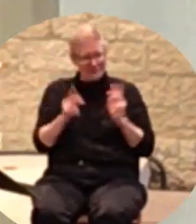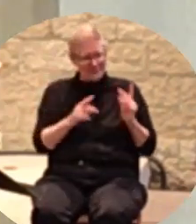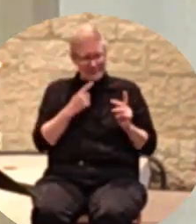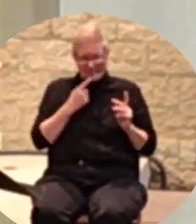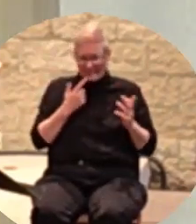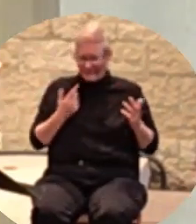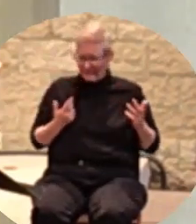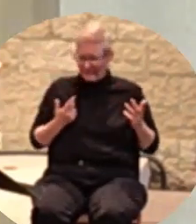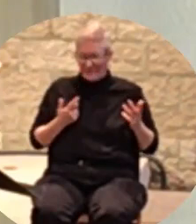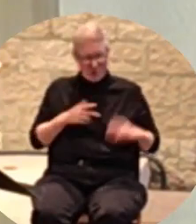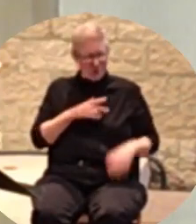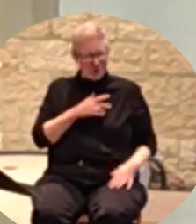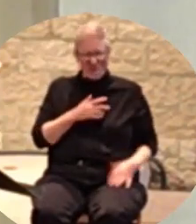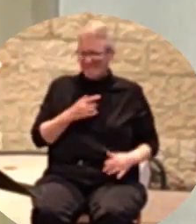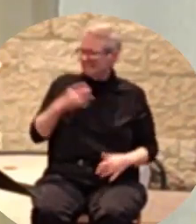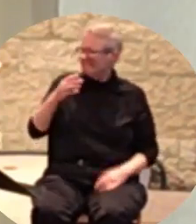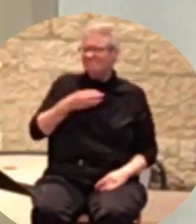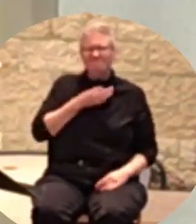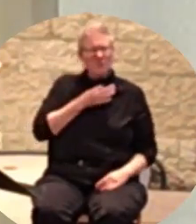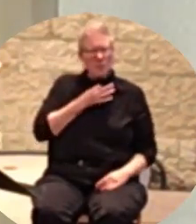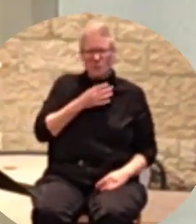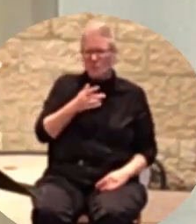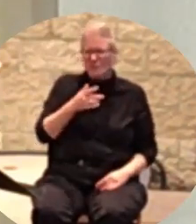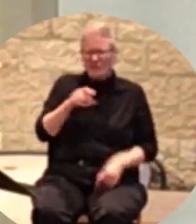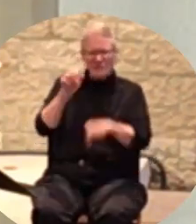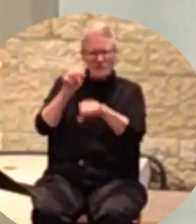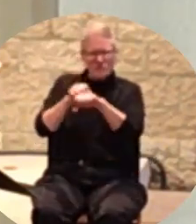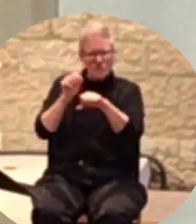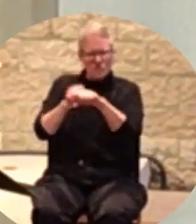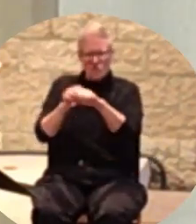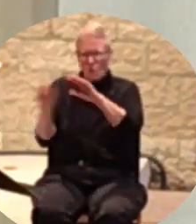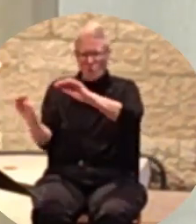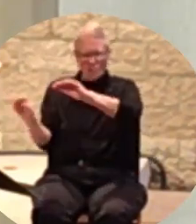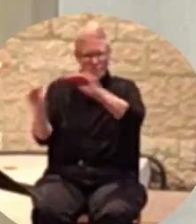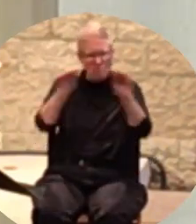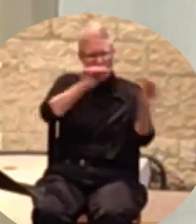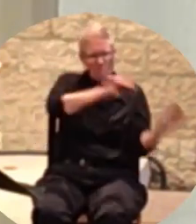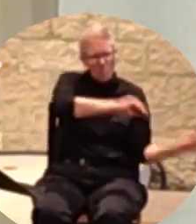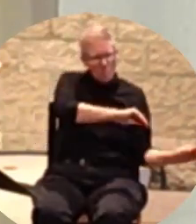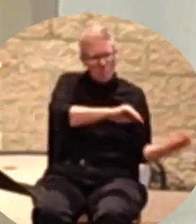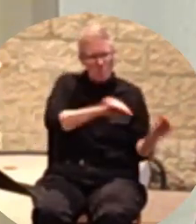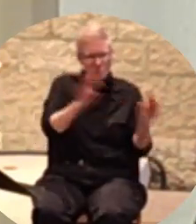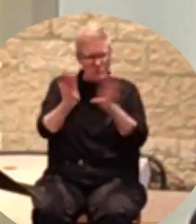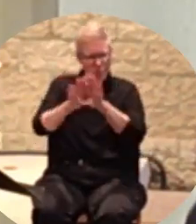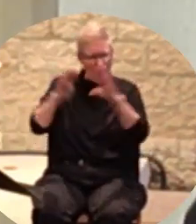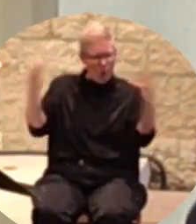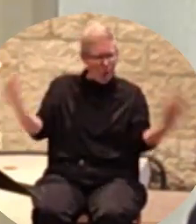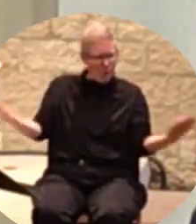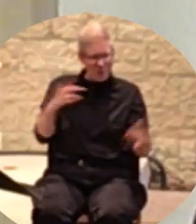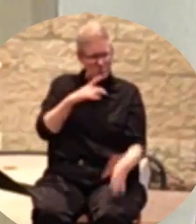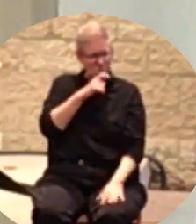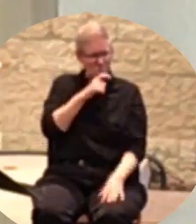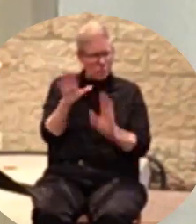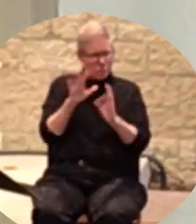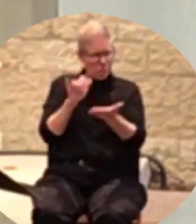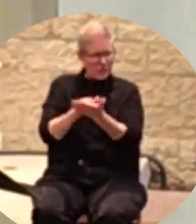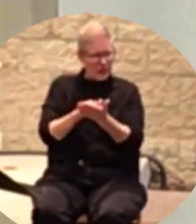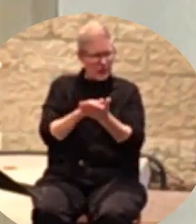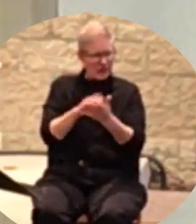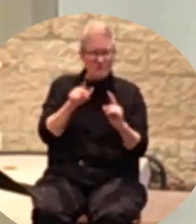will roll away the stone for us from the entrance to the tomb?" And when they looked